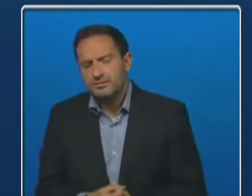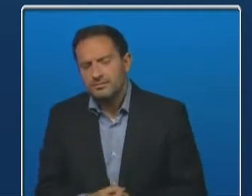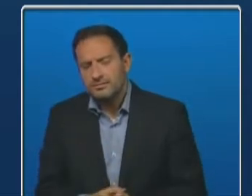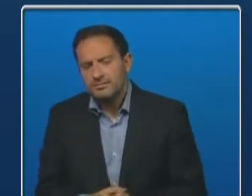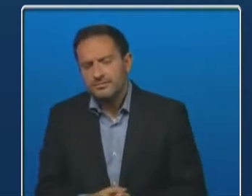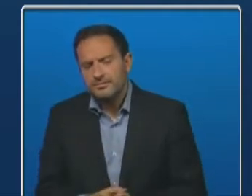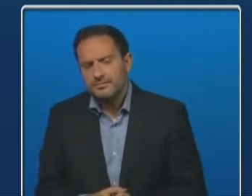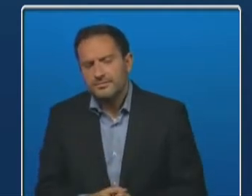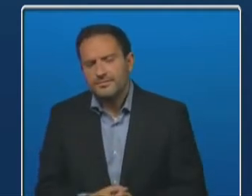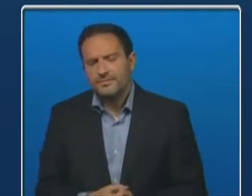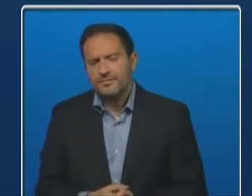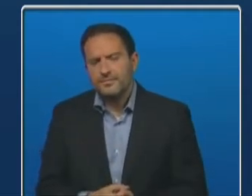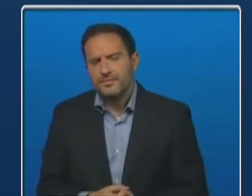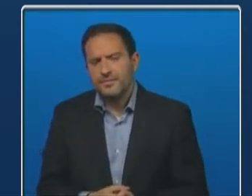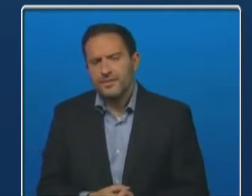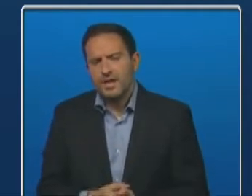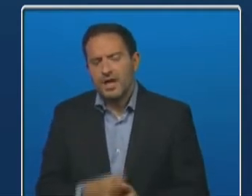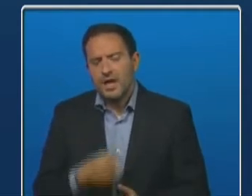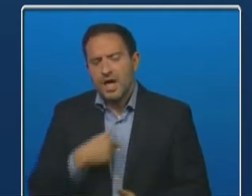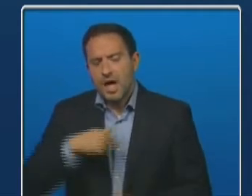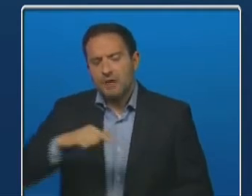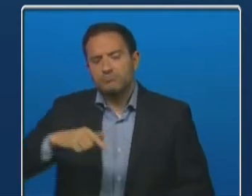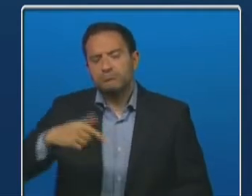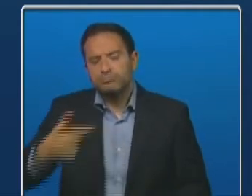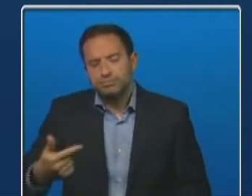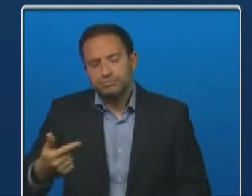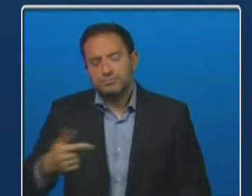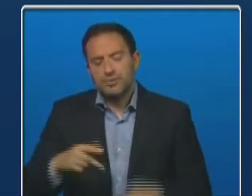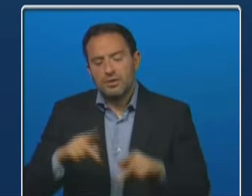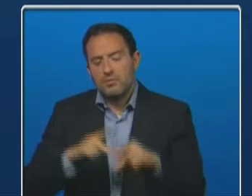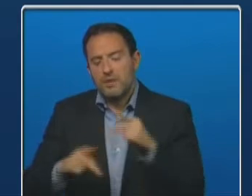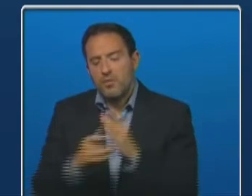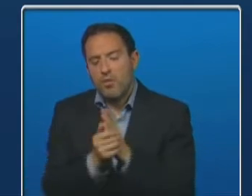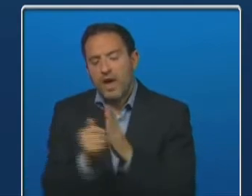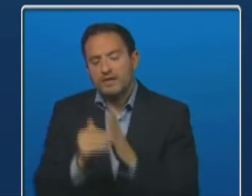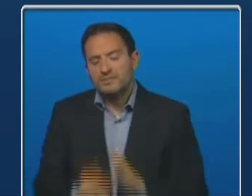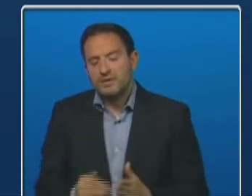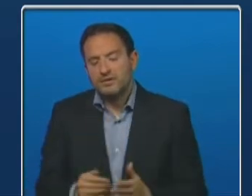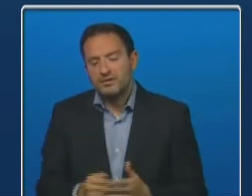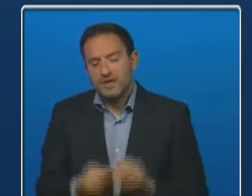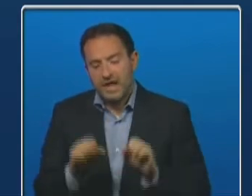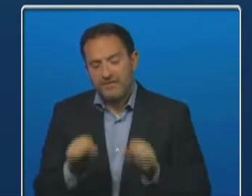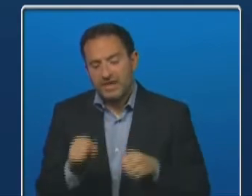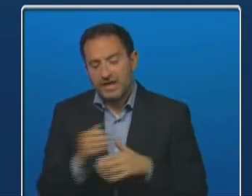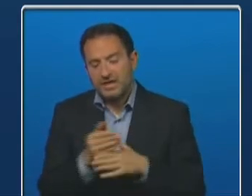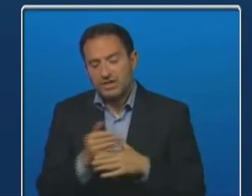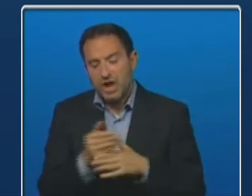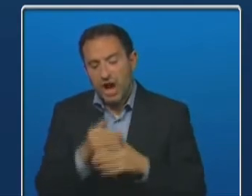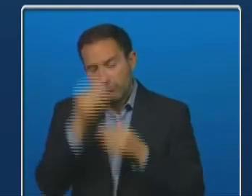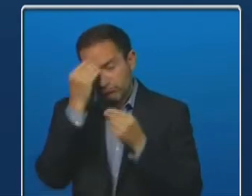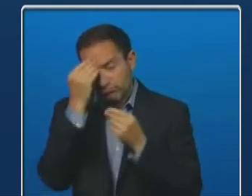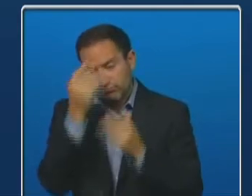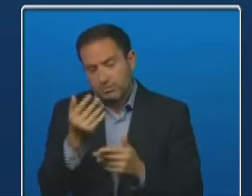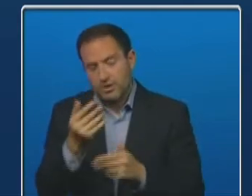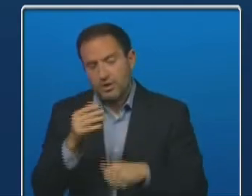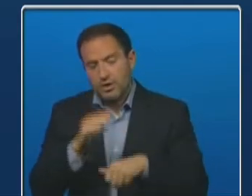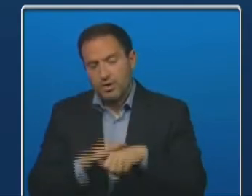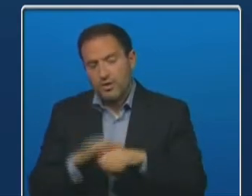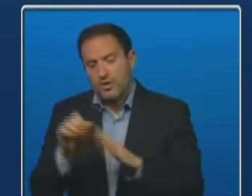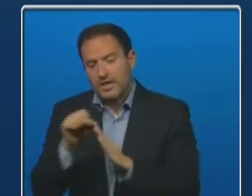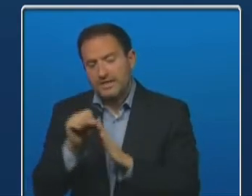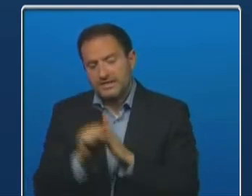Thanks for that. Let me toss this over to Demo and see if we have any data that we can share for you or insights on the state of